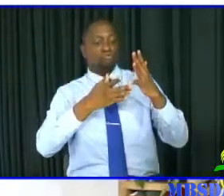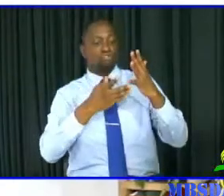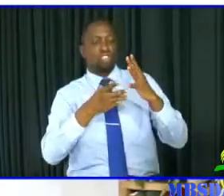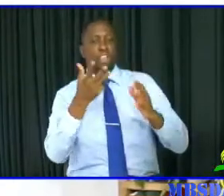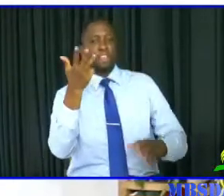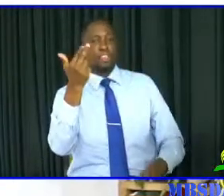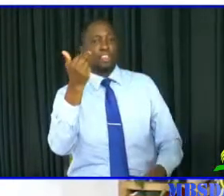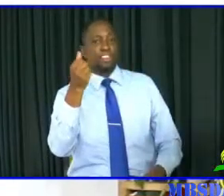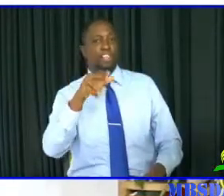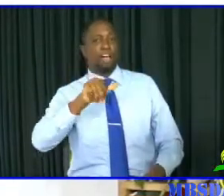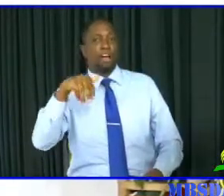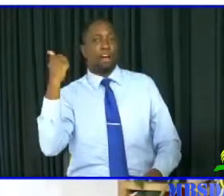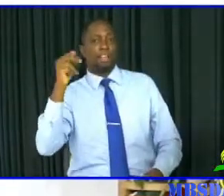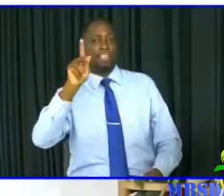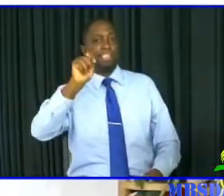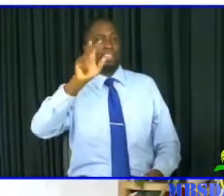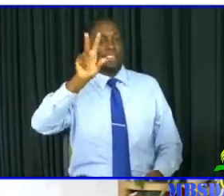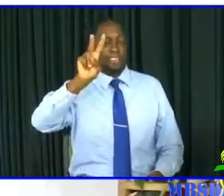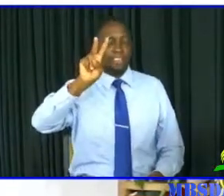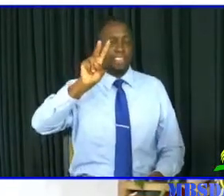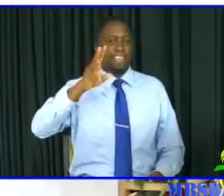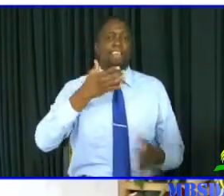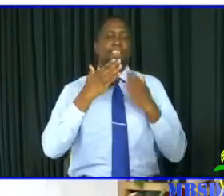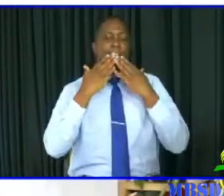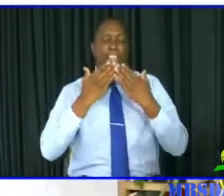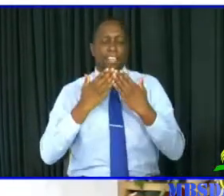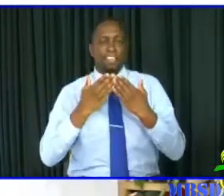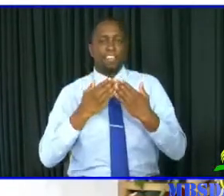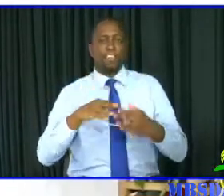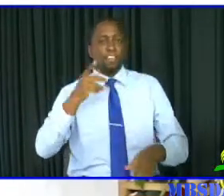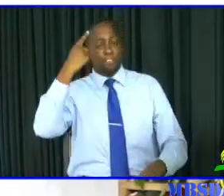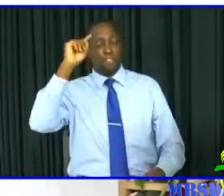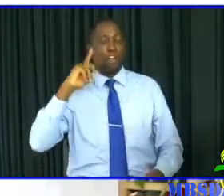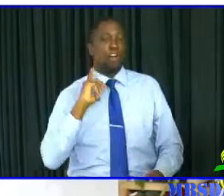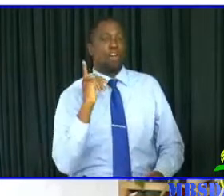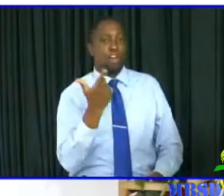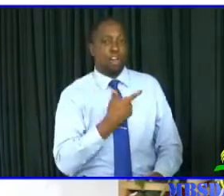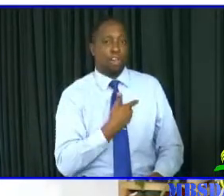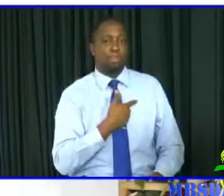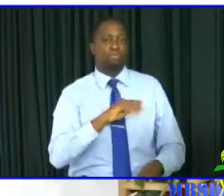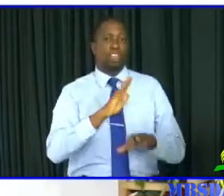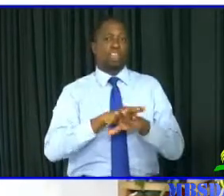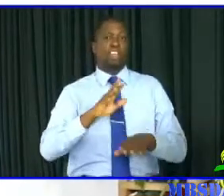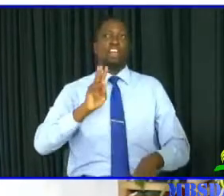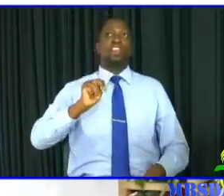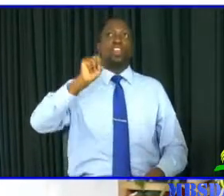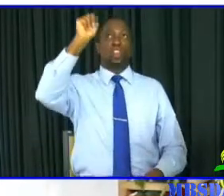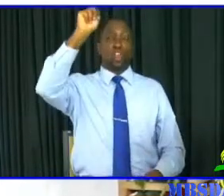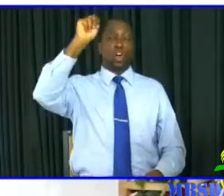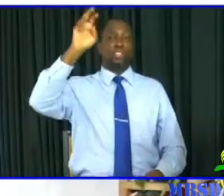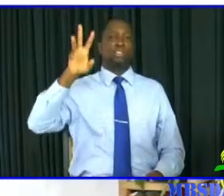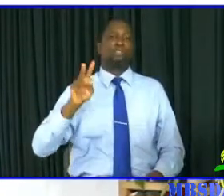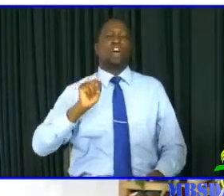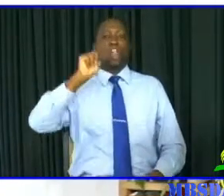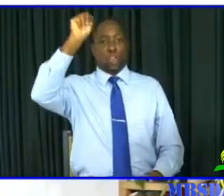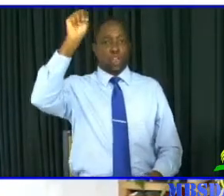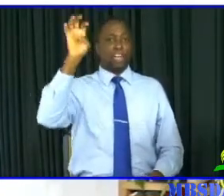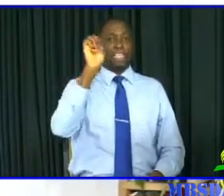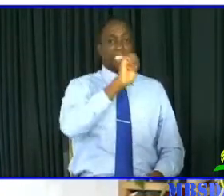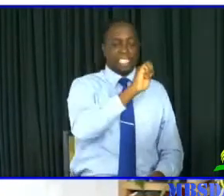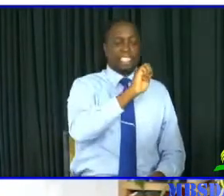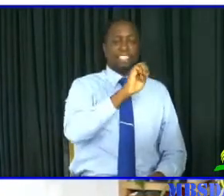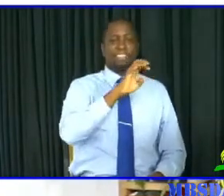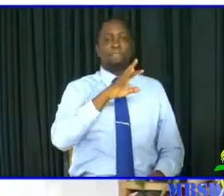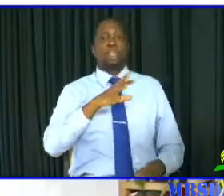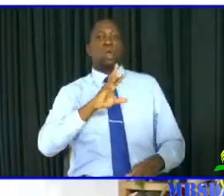stations across the island. Thank you to those who have been on the platforms of North Jamaica Conference, Northeast Jamaica Conference, West Jamaica